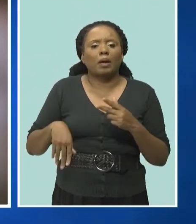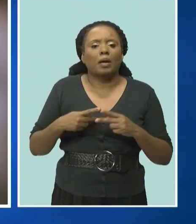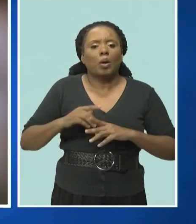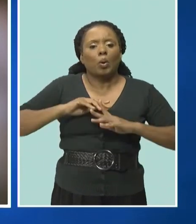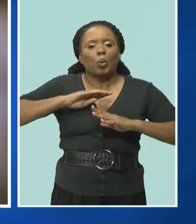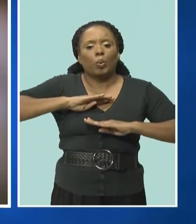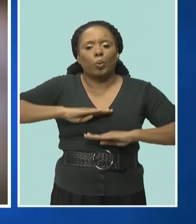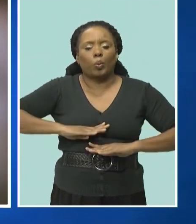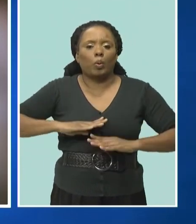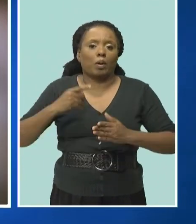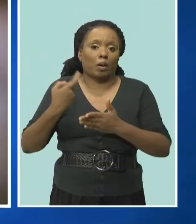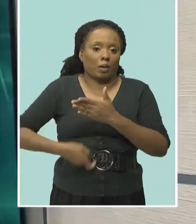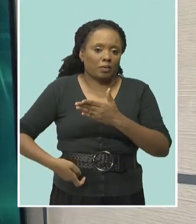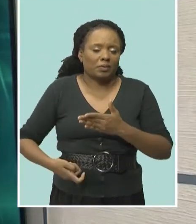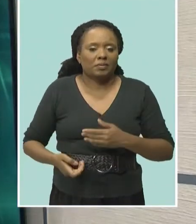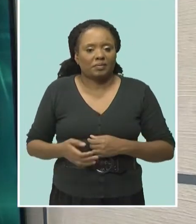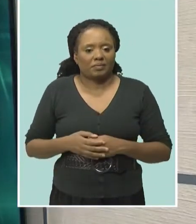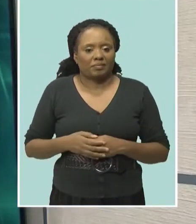gotten.